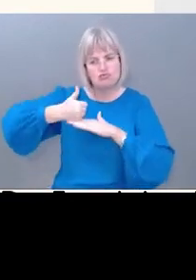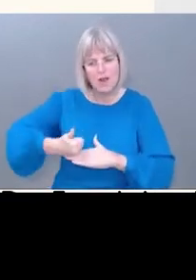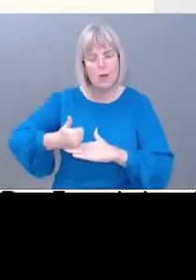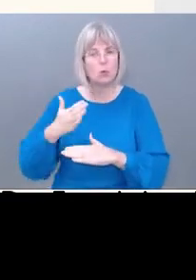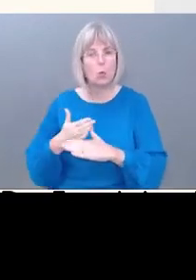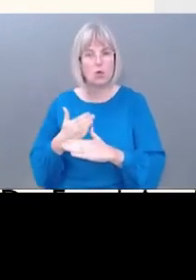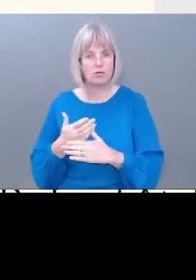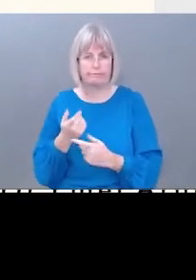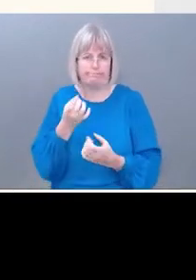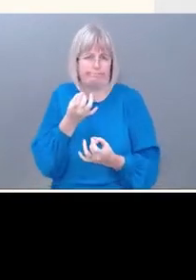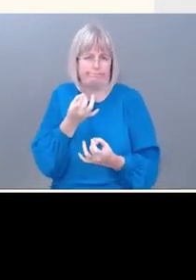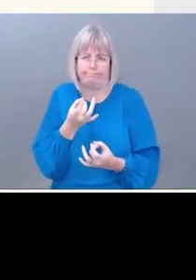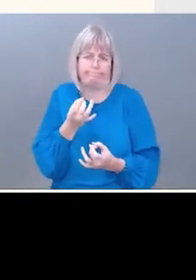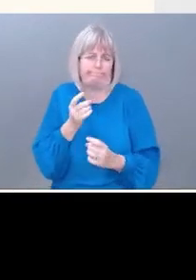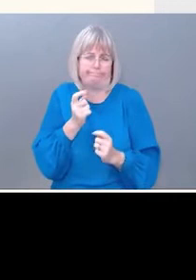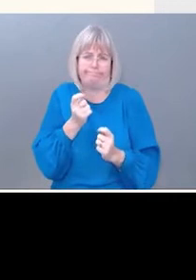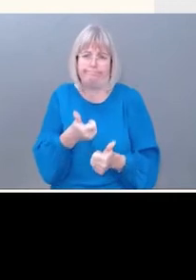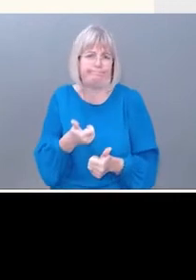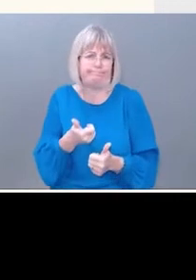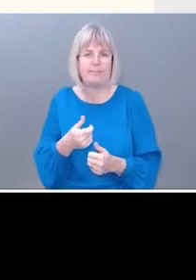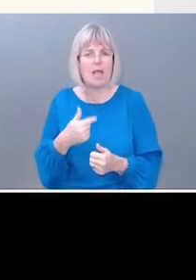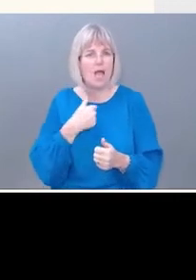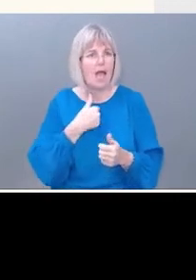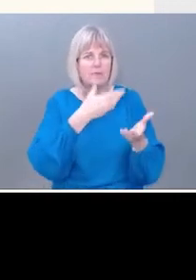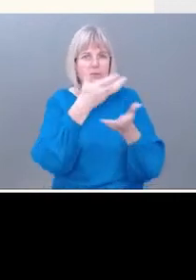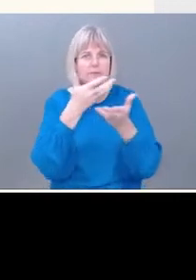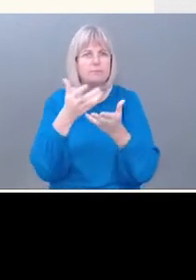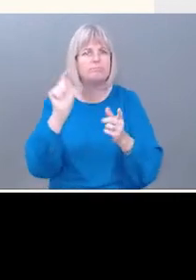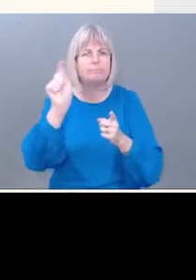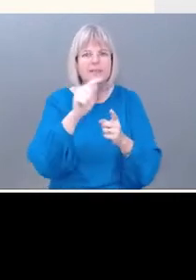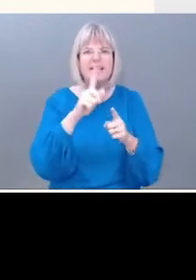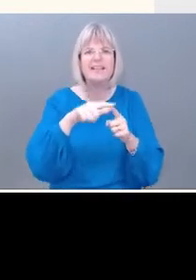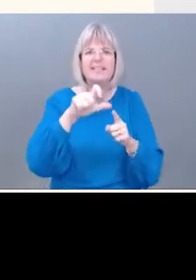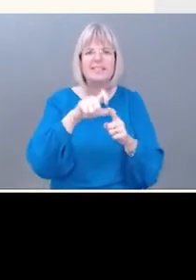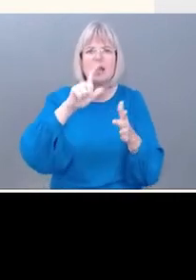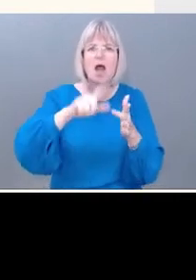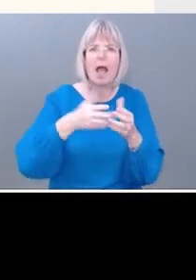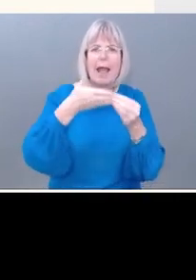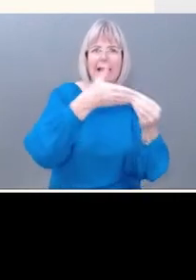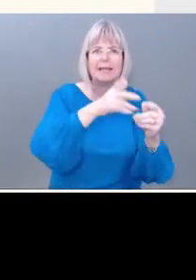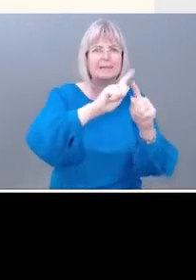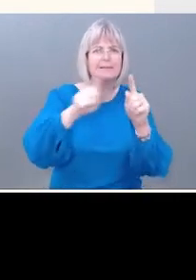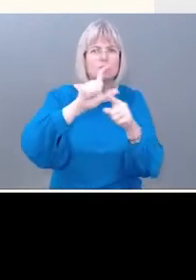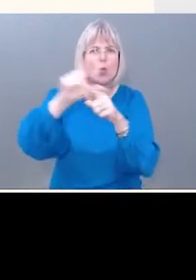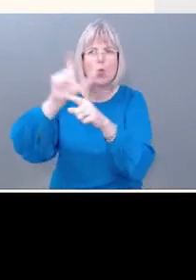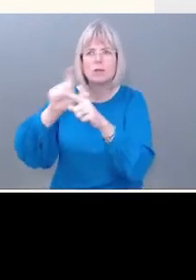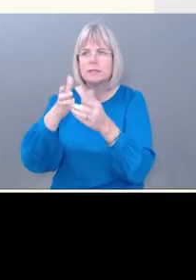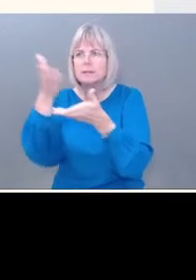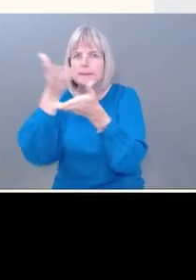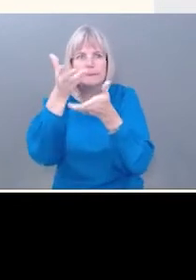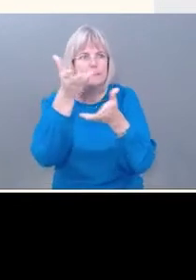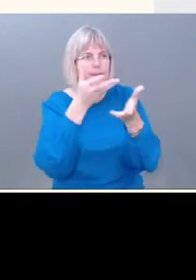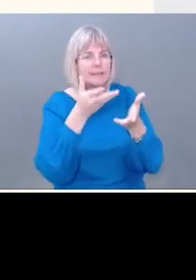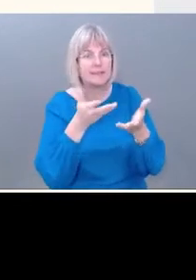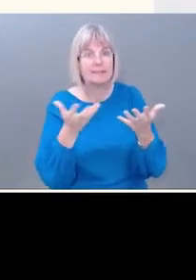spoken to several EDI leads across different courses, and our general sense is that, you know, we are at the moment